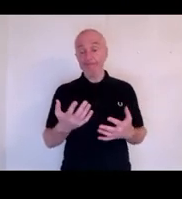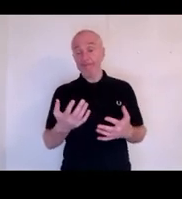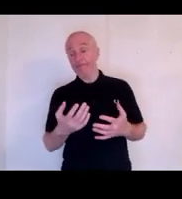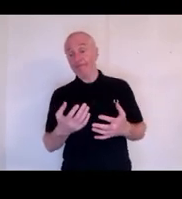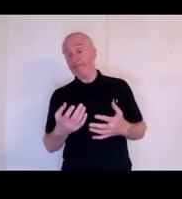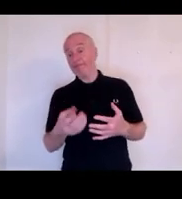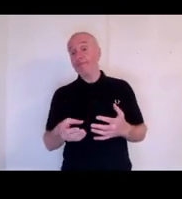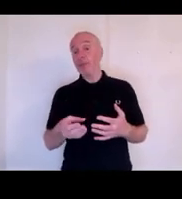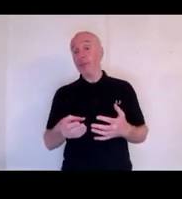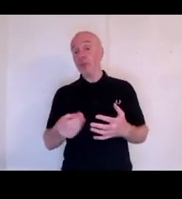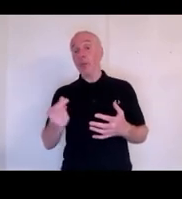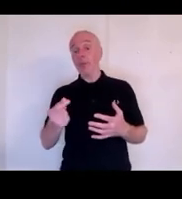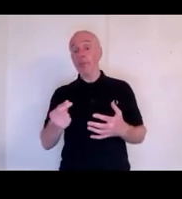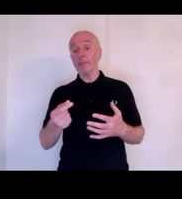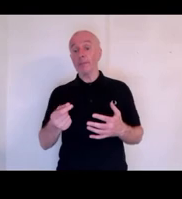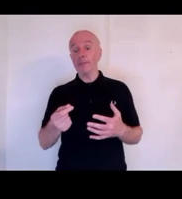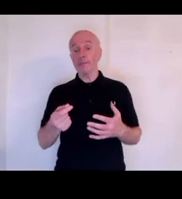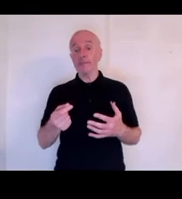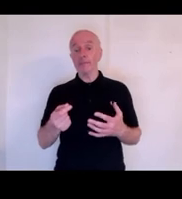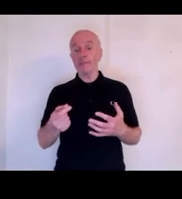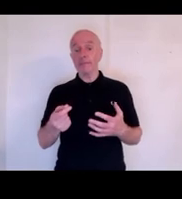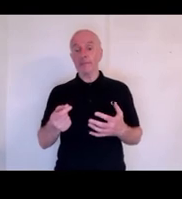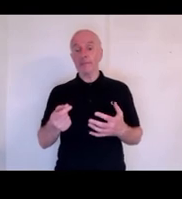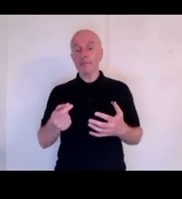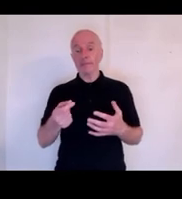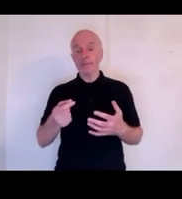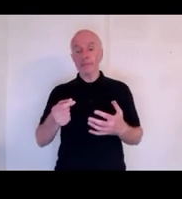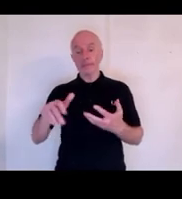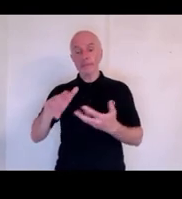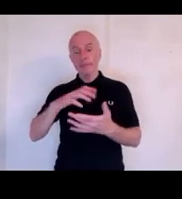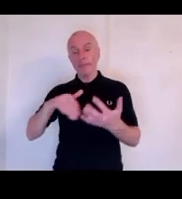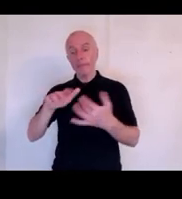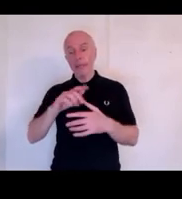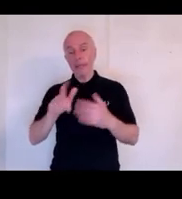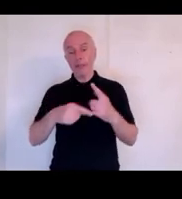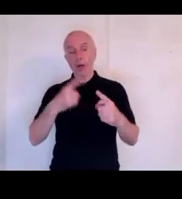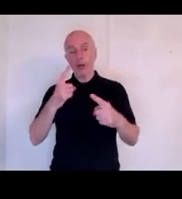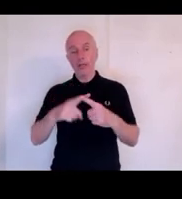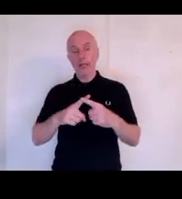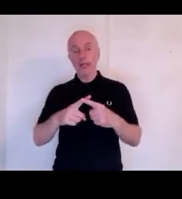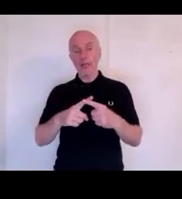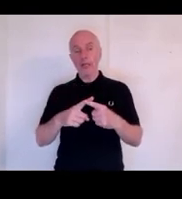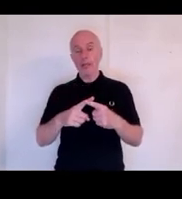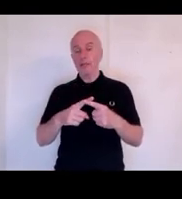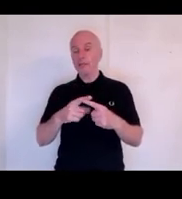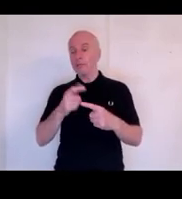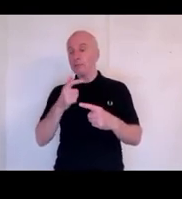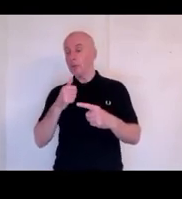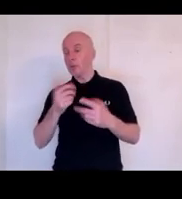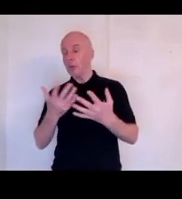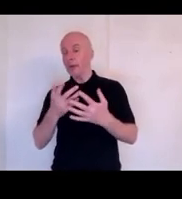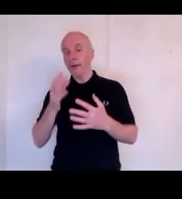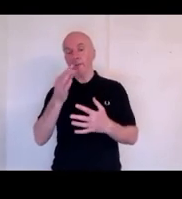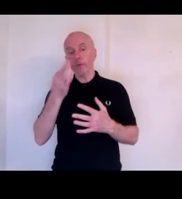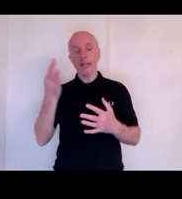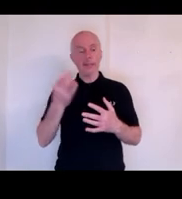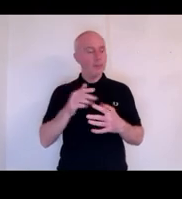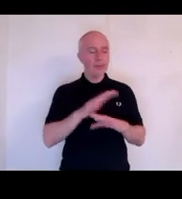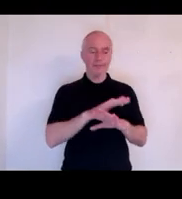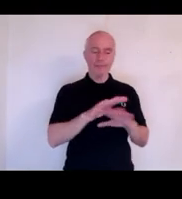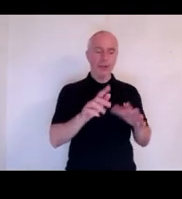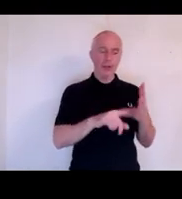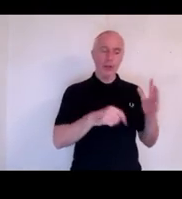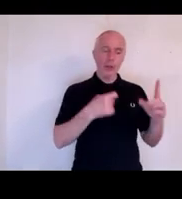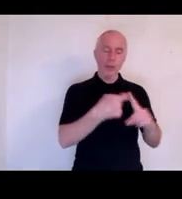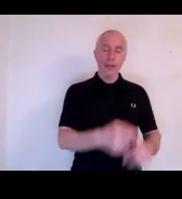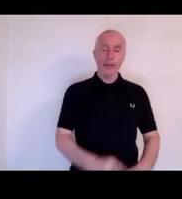used in France where they did close the fuel cycle there, but not in the UK. Brilliant. That's absolutely superb.